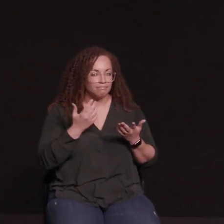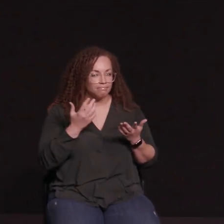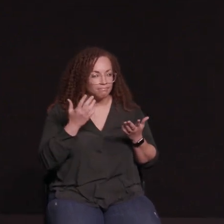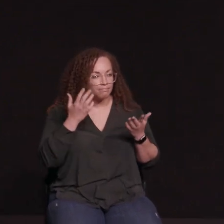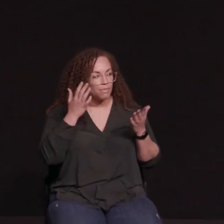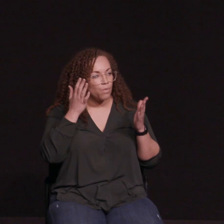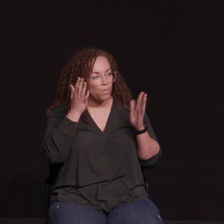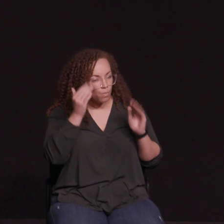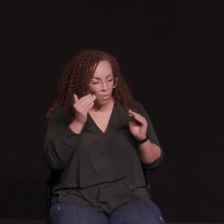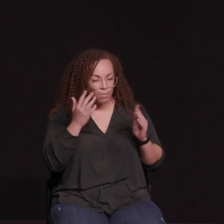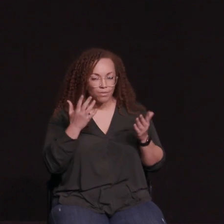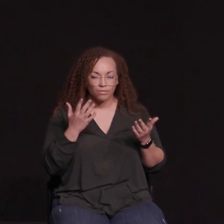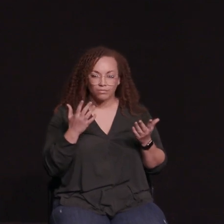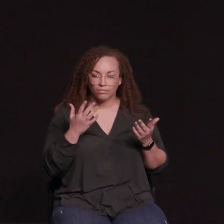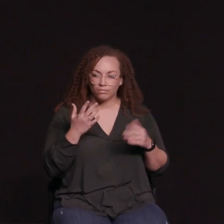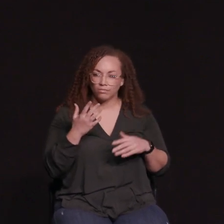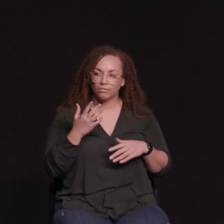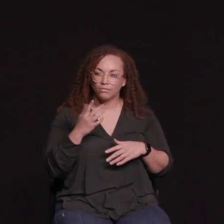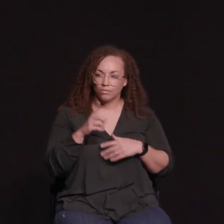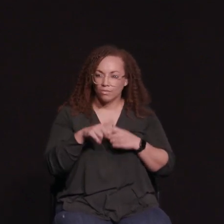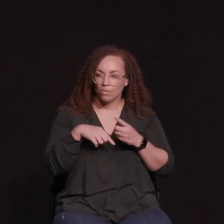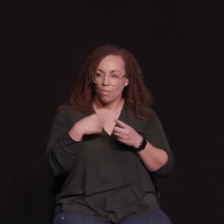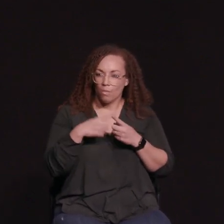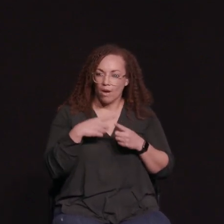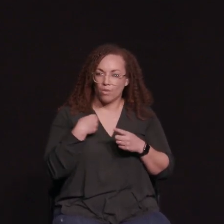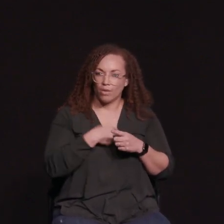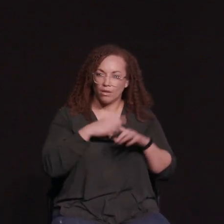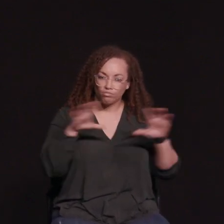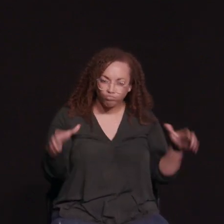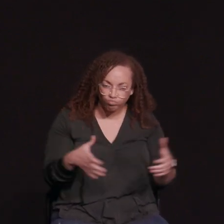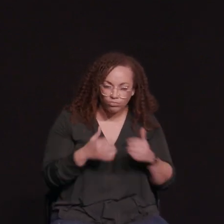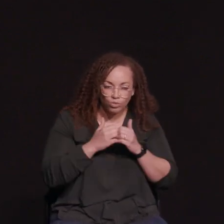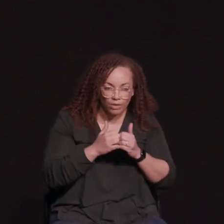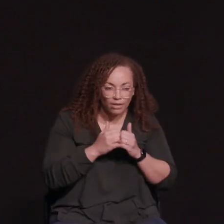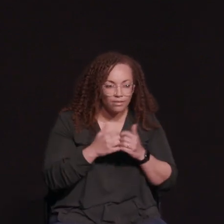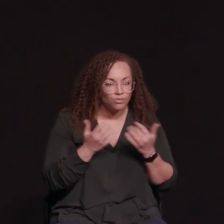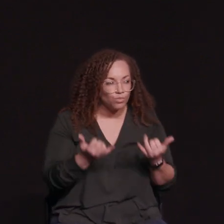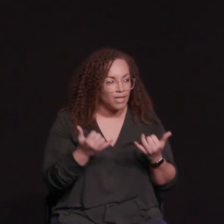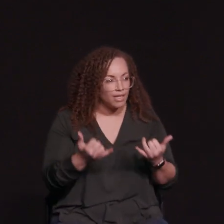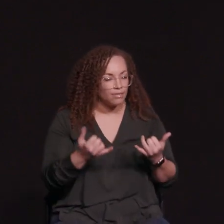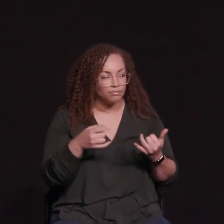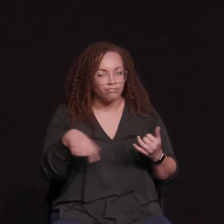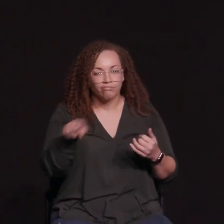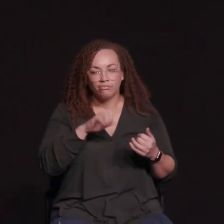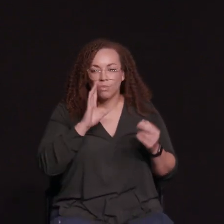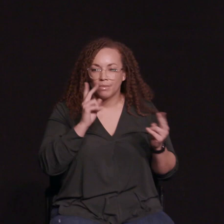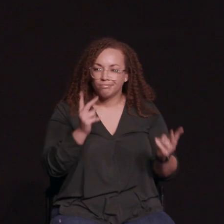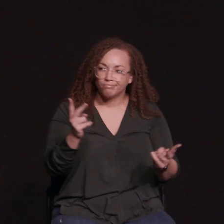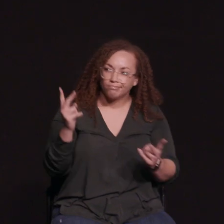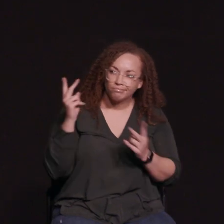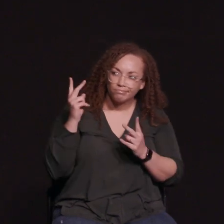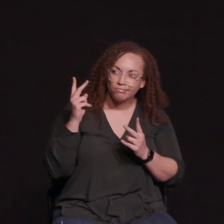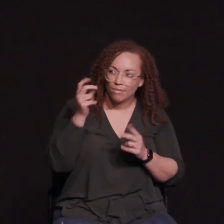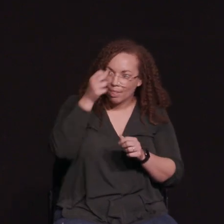hope that as we gather today, you'll reflect on the life and memory of Michael Brown Jr.